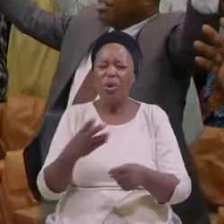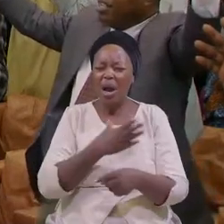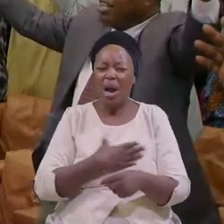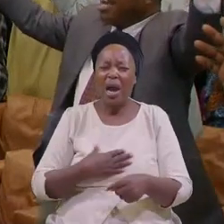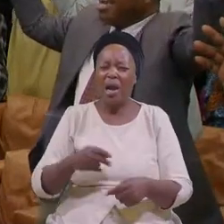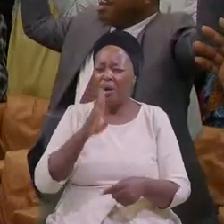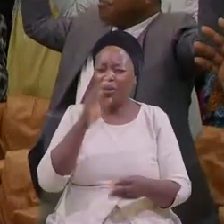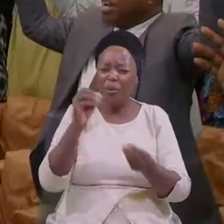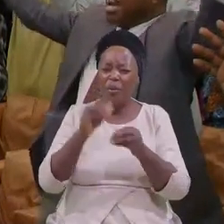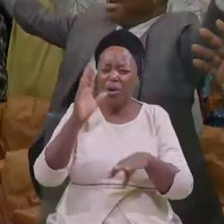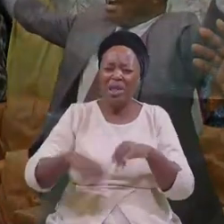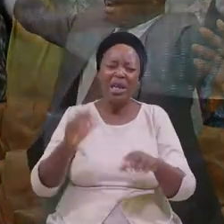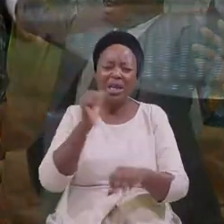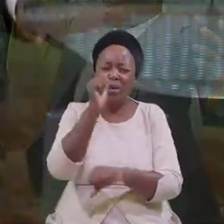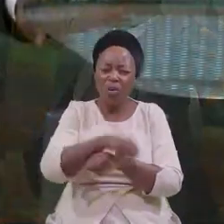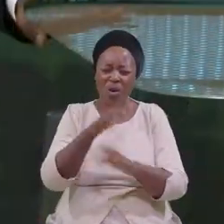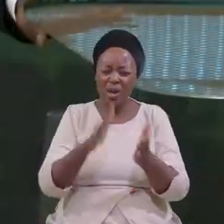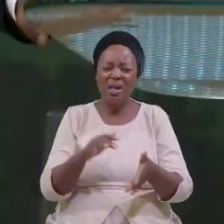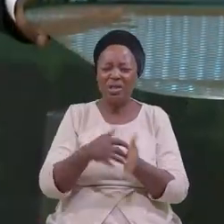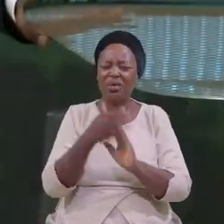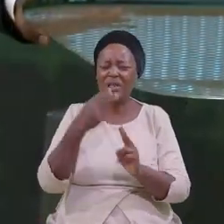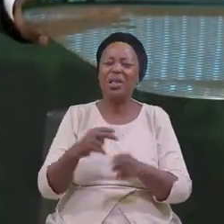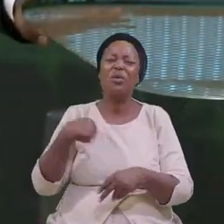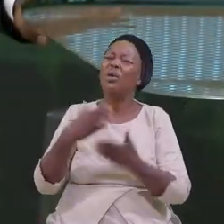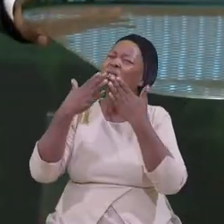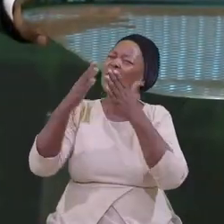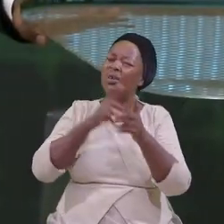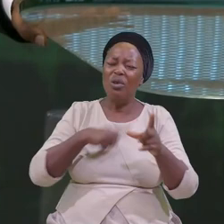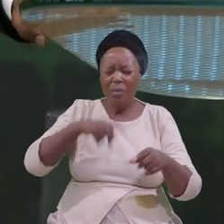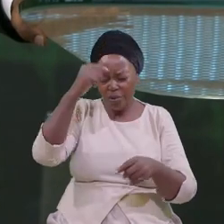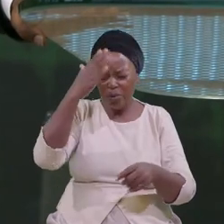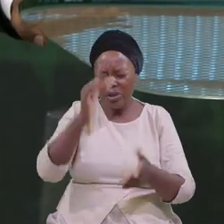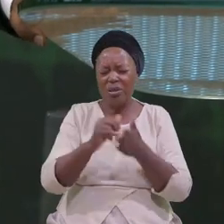than a conqueror. We thank you, Lord, because we know you have